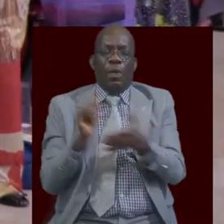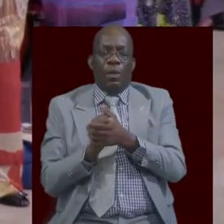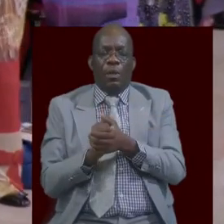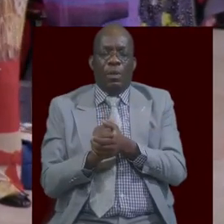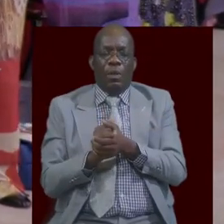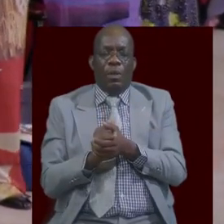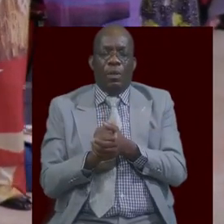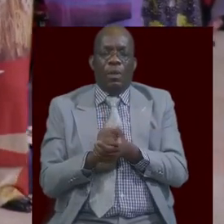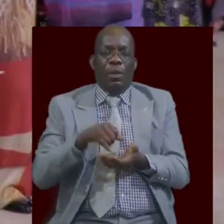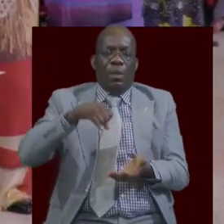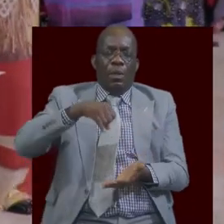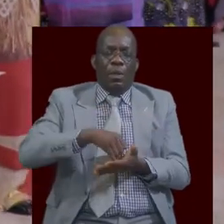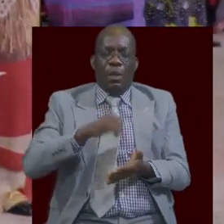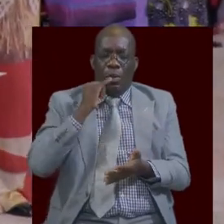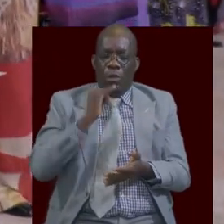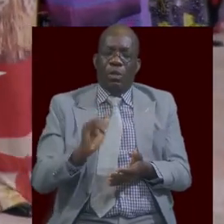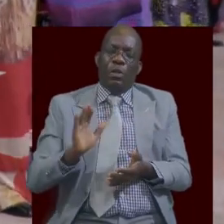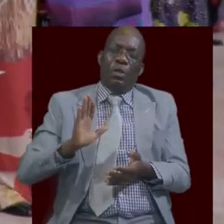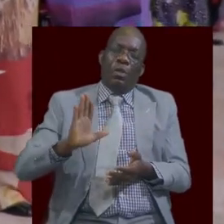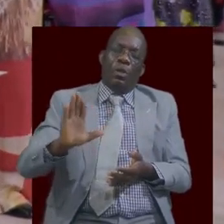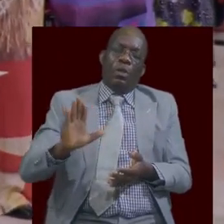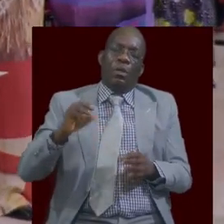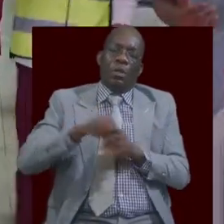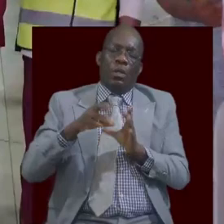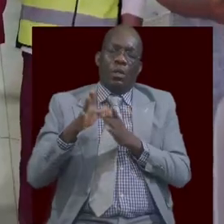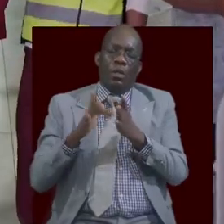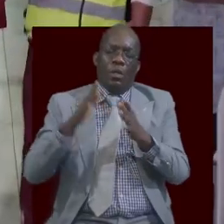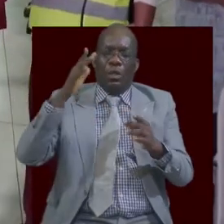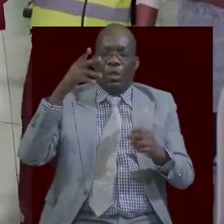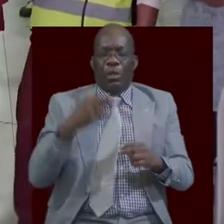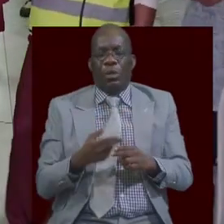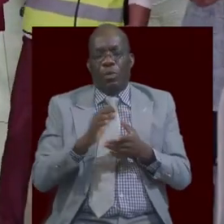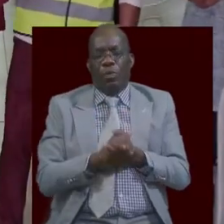It is yours in Jesus' name.